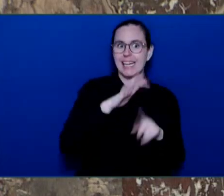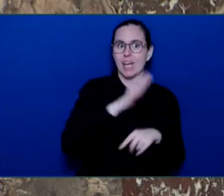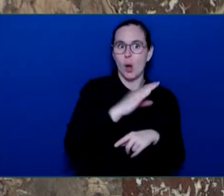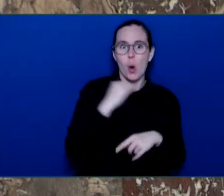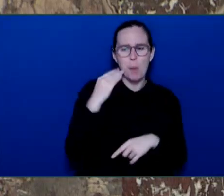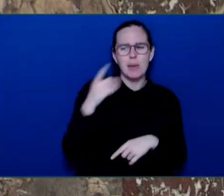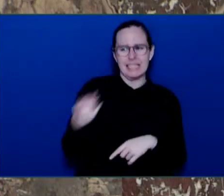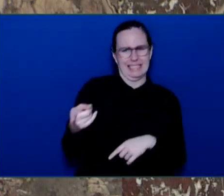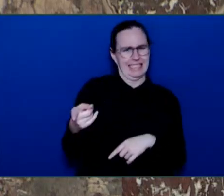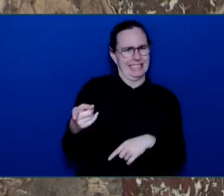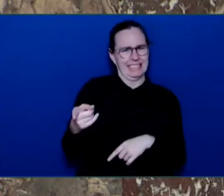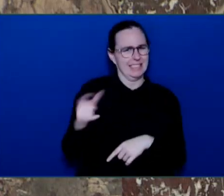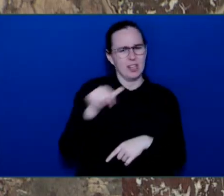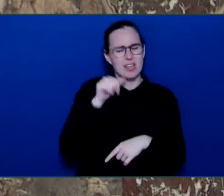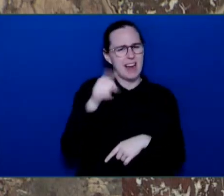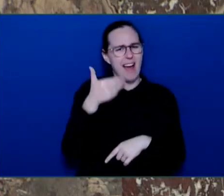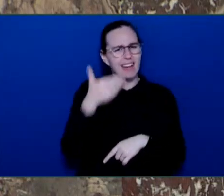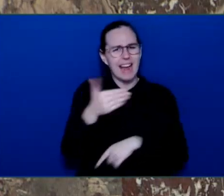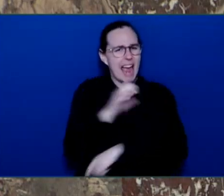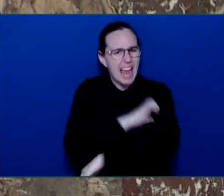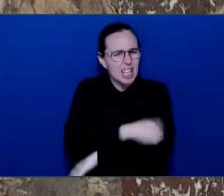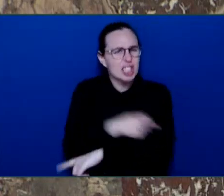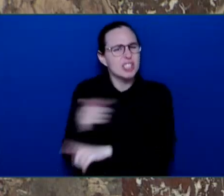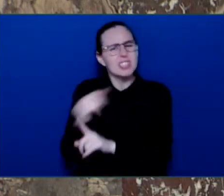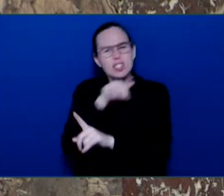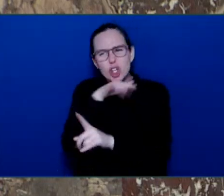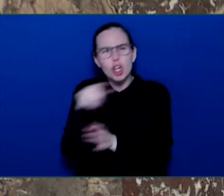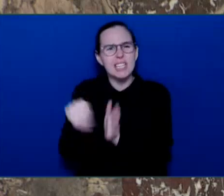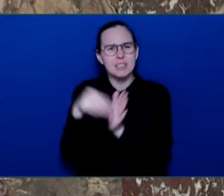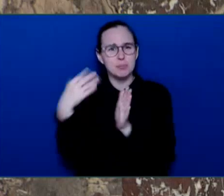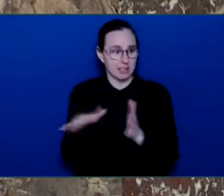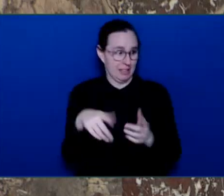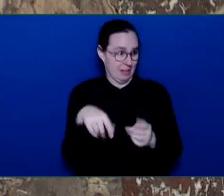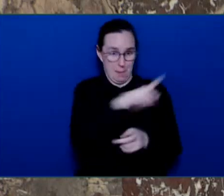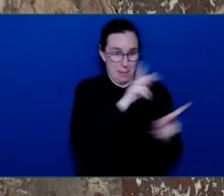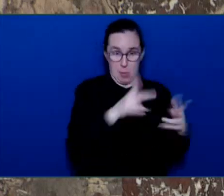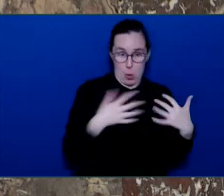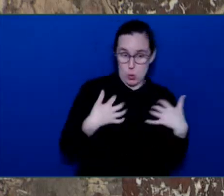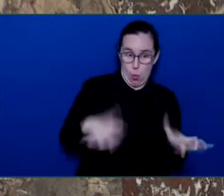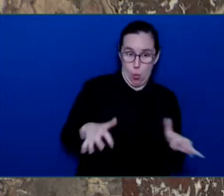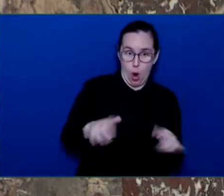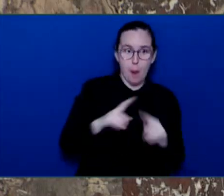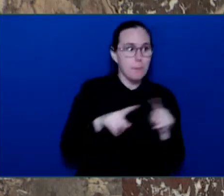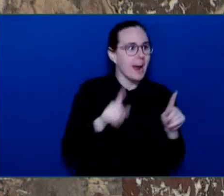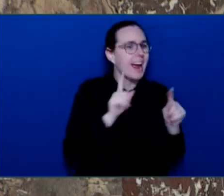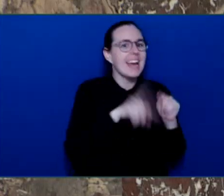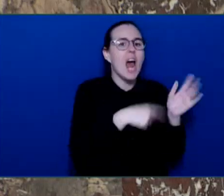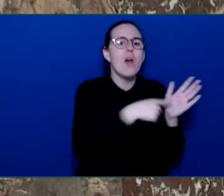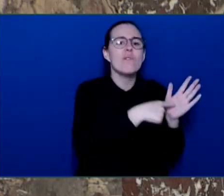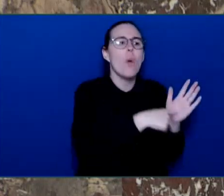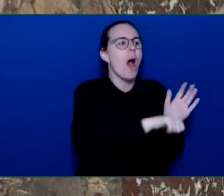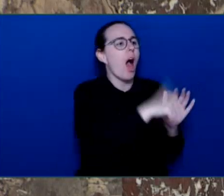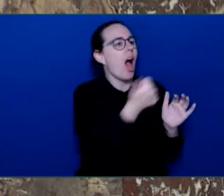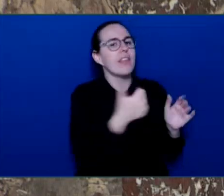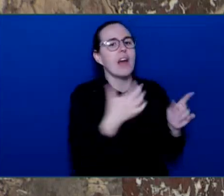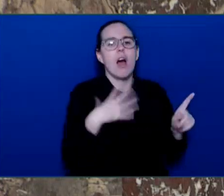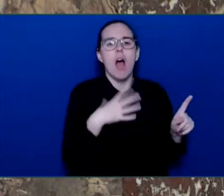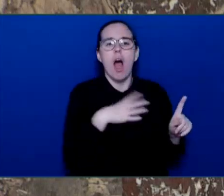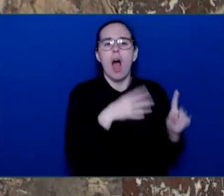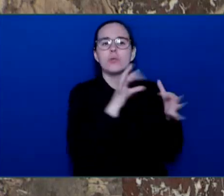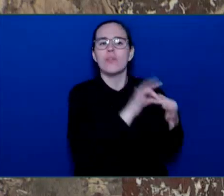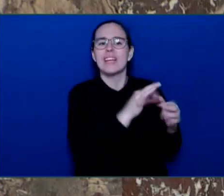afford to transition to something cheaper like CleanBC electricity. If they had fair access to the same program that Atlantic Canadians